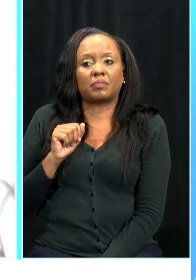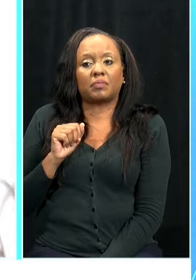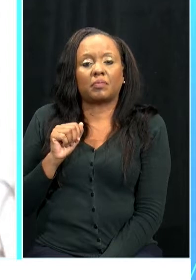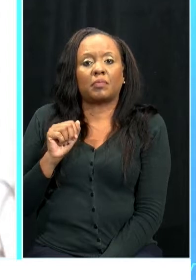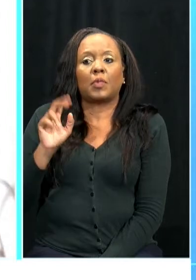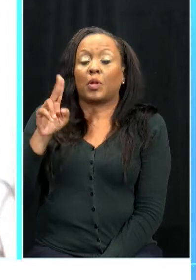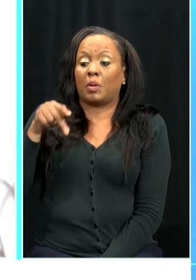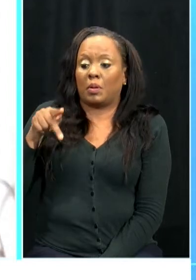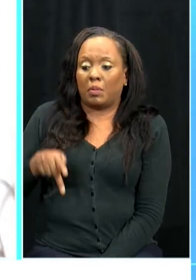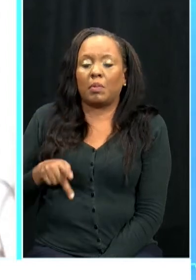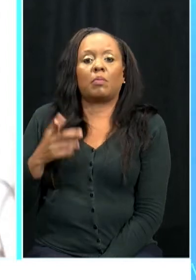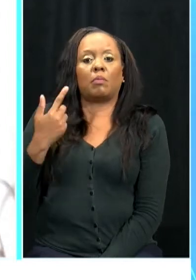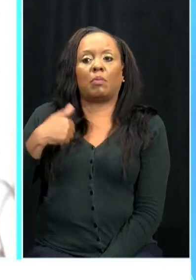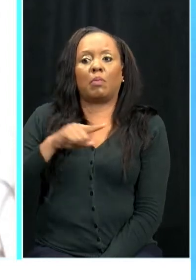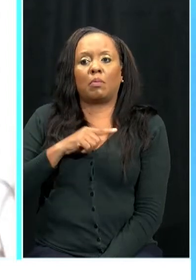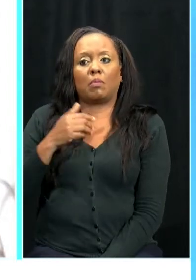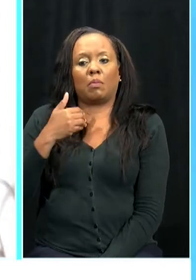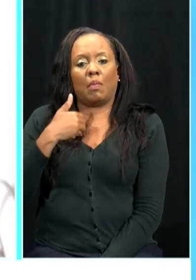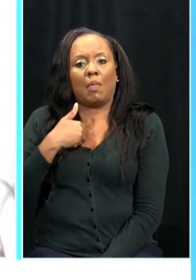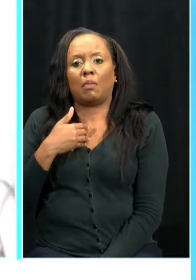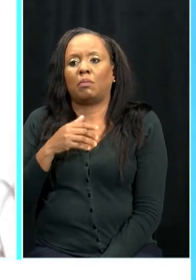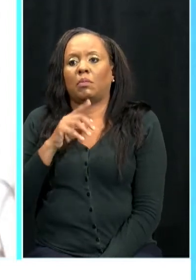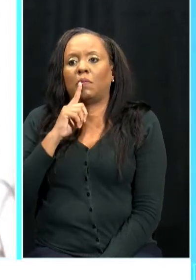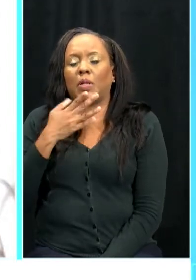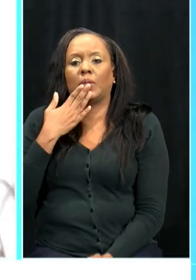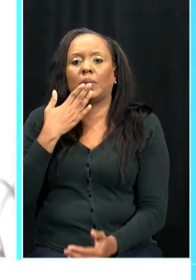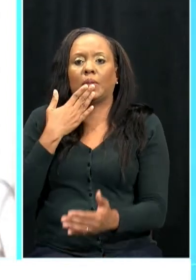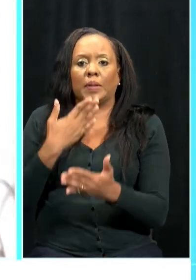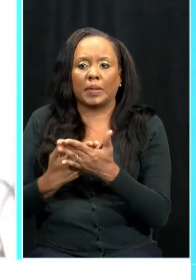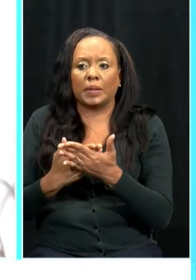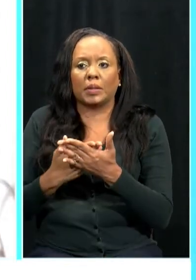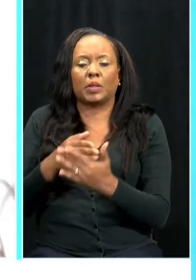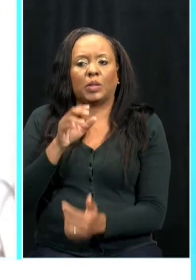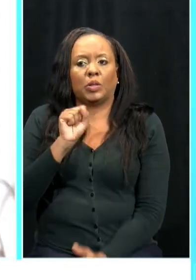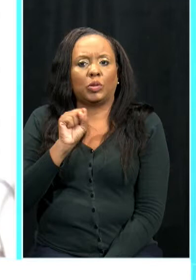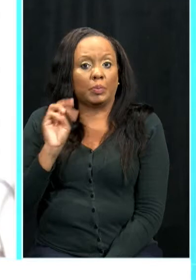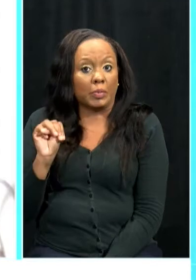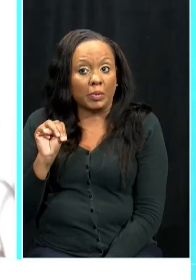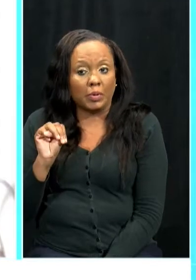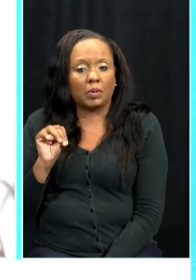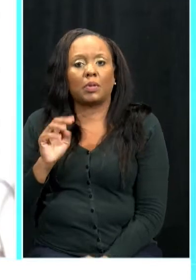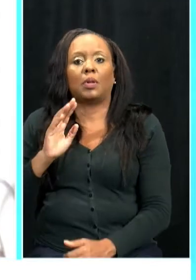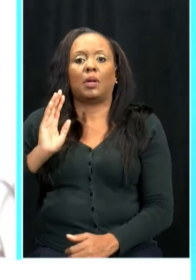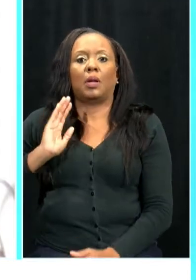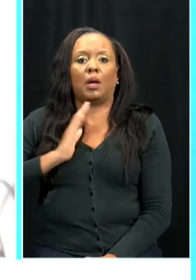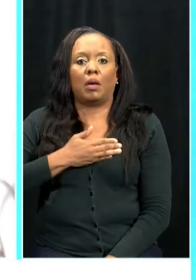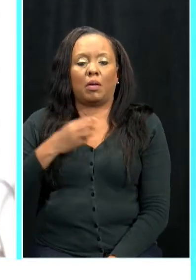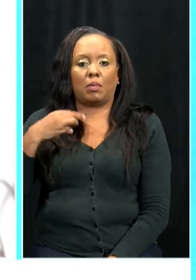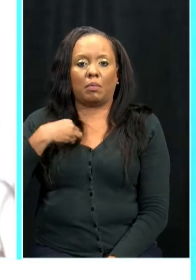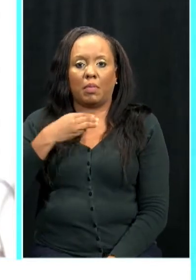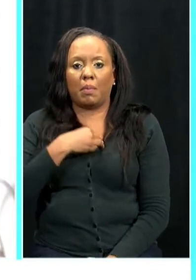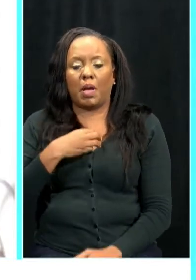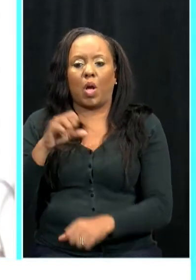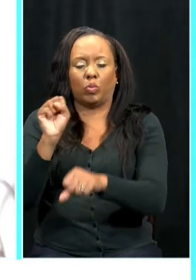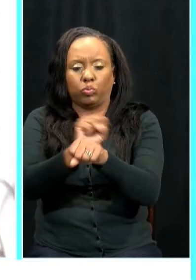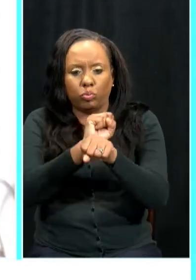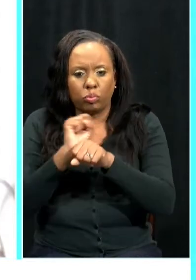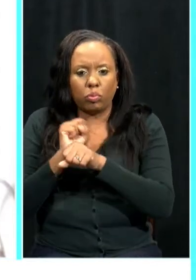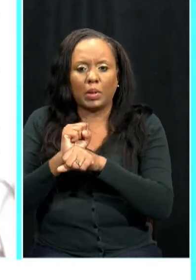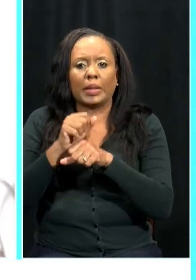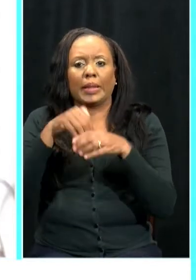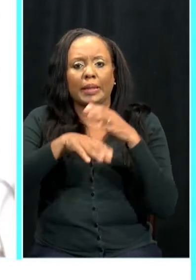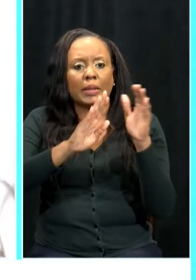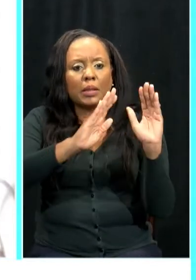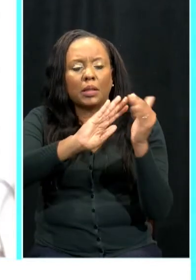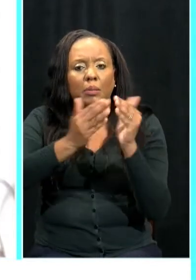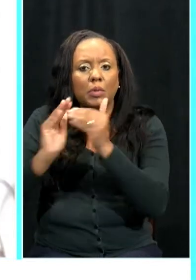did have a very vigorous social media presence. We had our members out there. They were working in the community. They were meeting